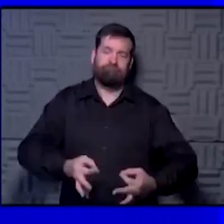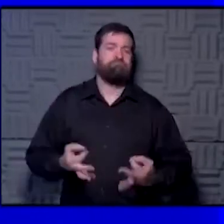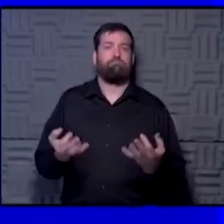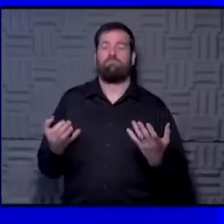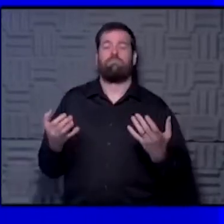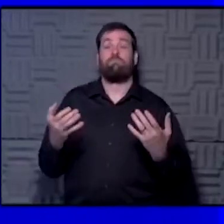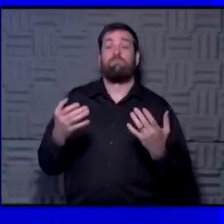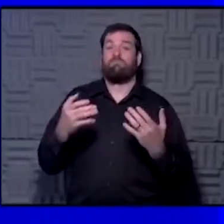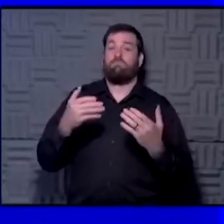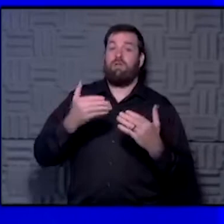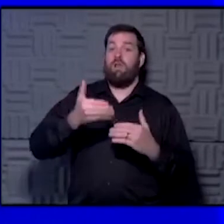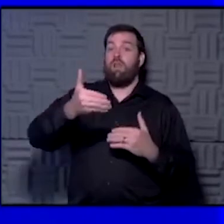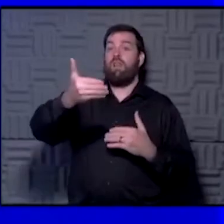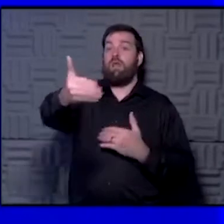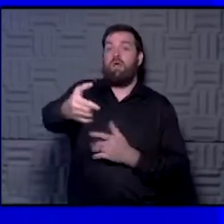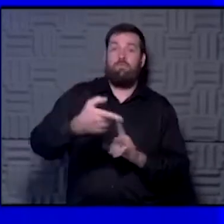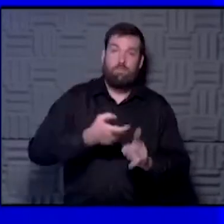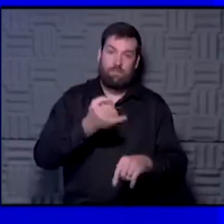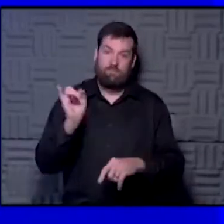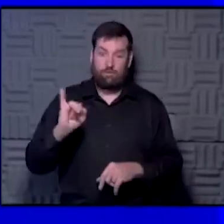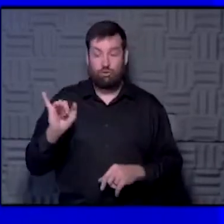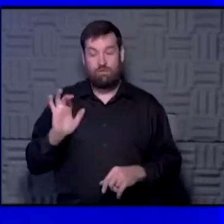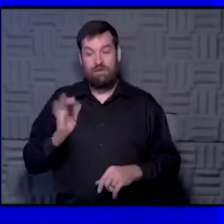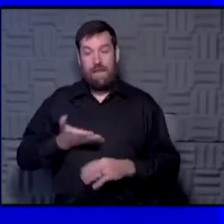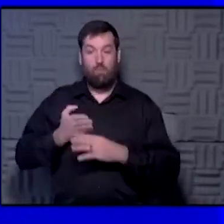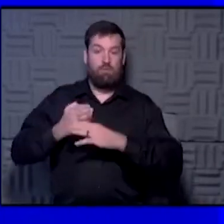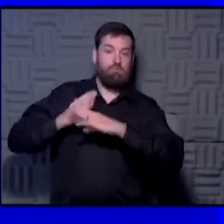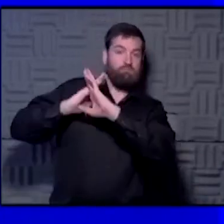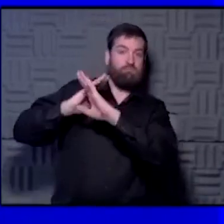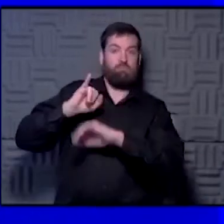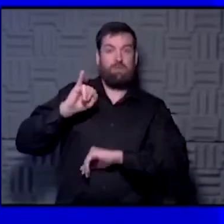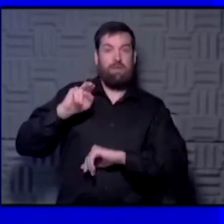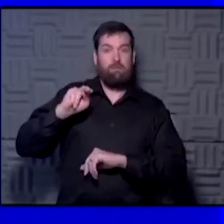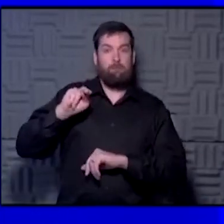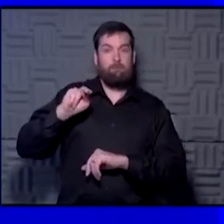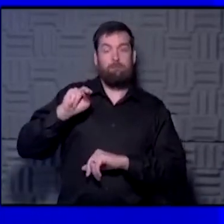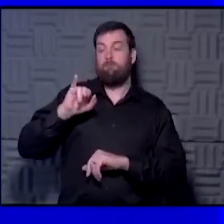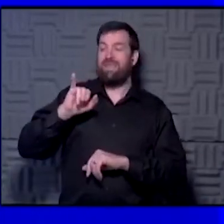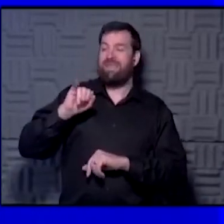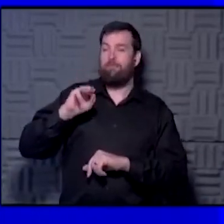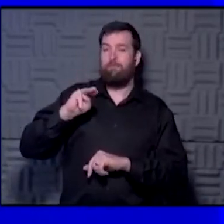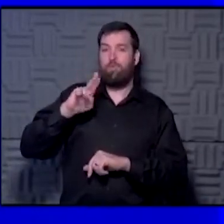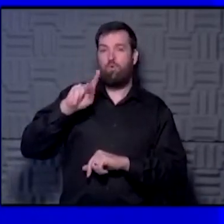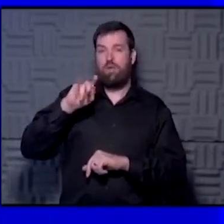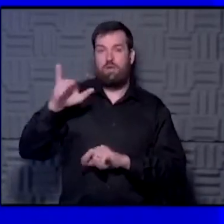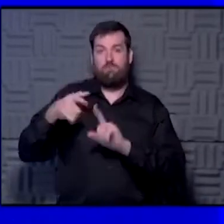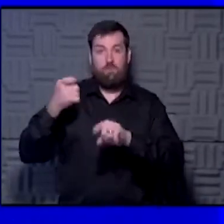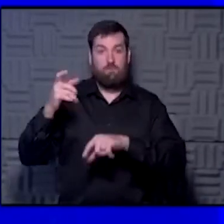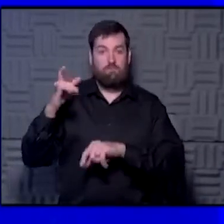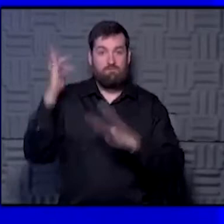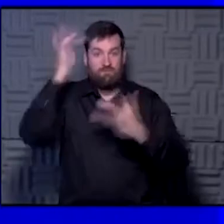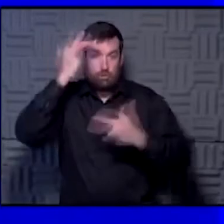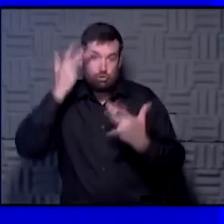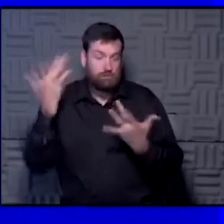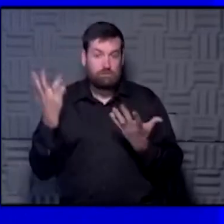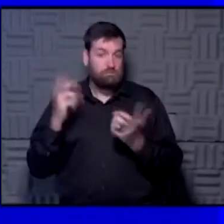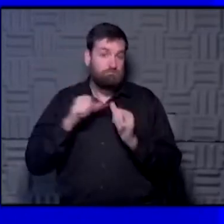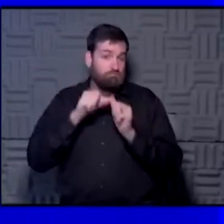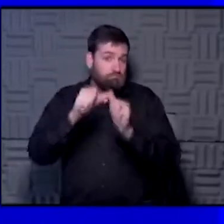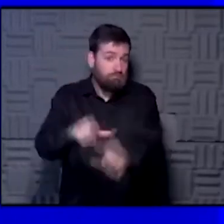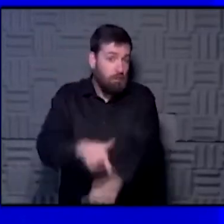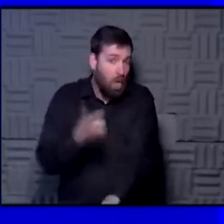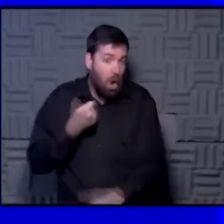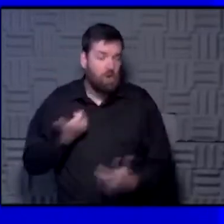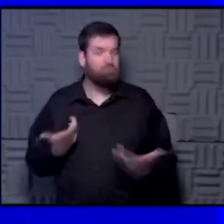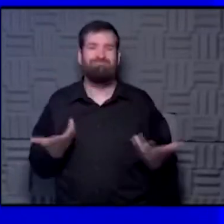infection. We don't know how durable our immunity is after we've had the infection. So I don't know that getting an antibody test is going